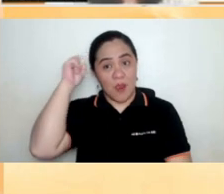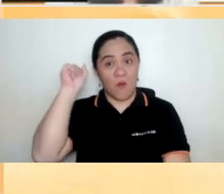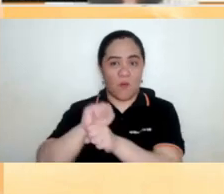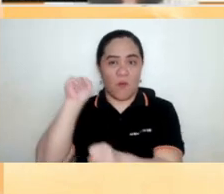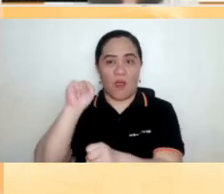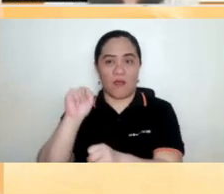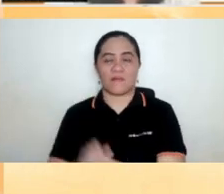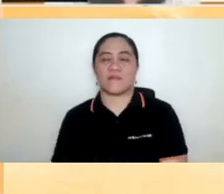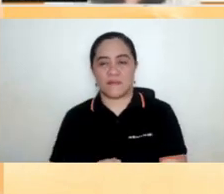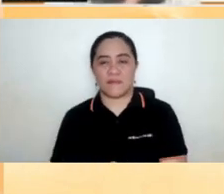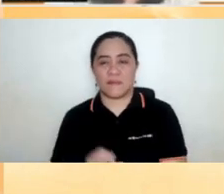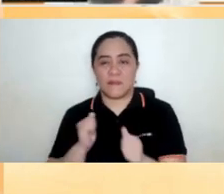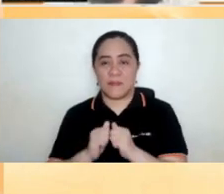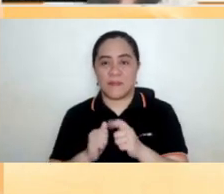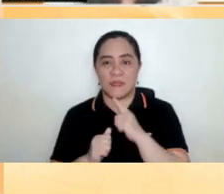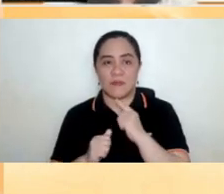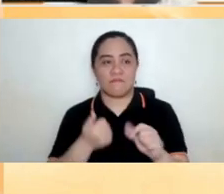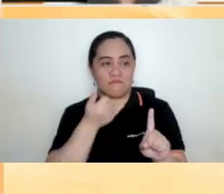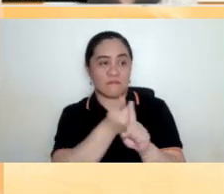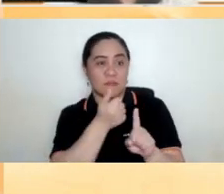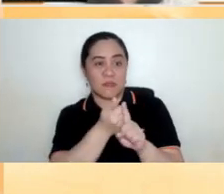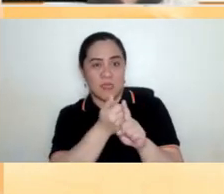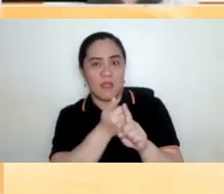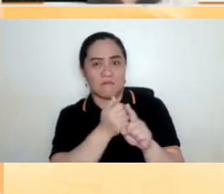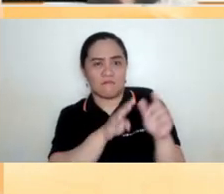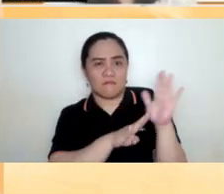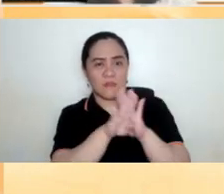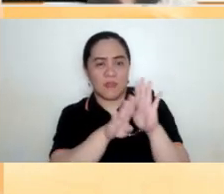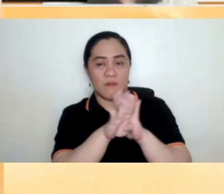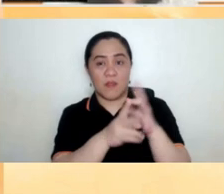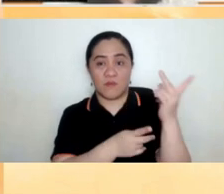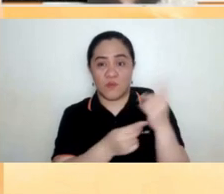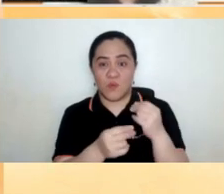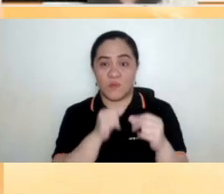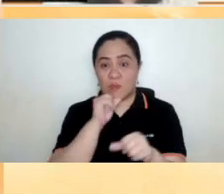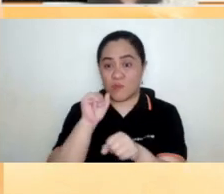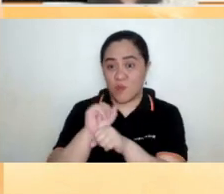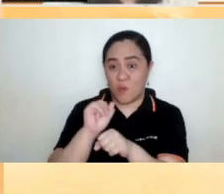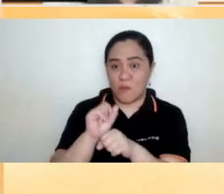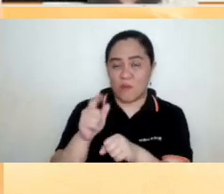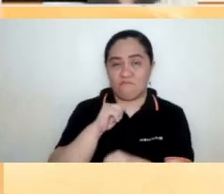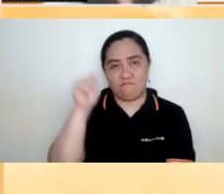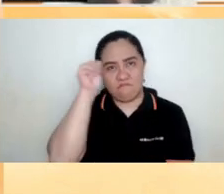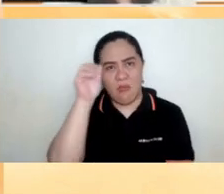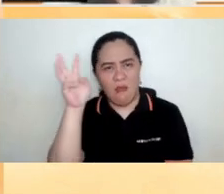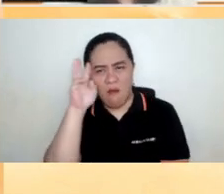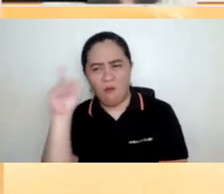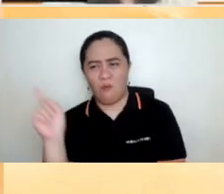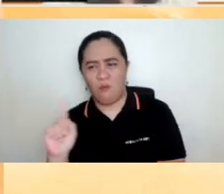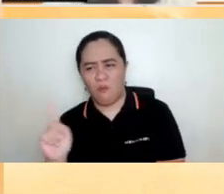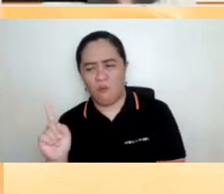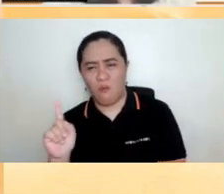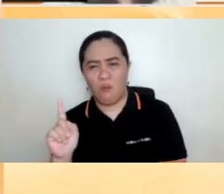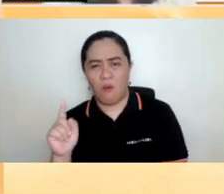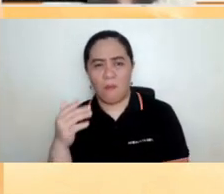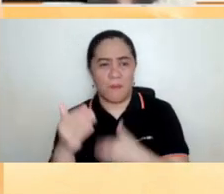anxious thoughts, nagde-develop siya over time. Kasi, we're not aware that our reptilian brain